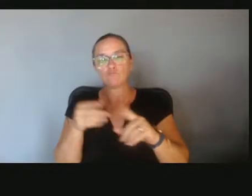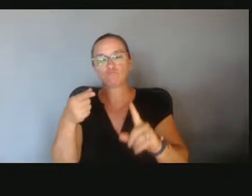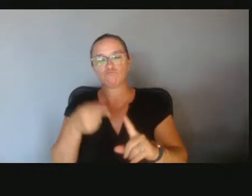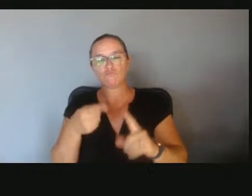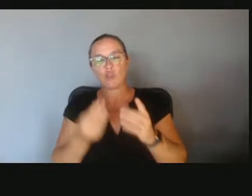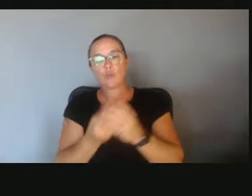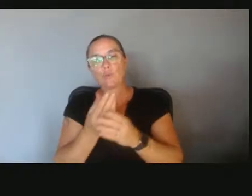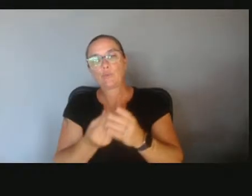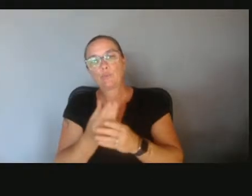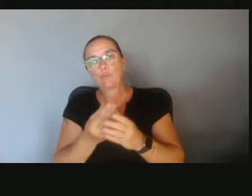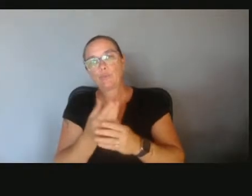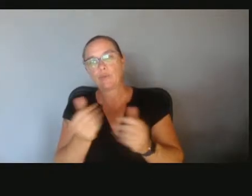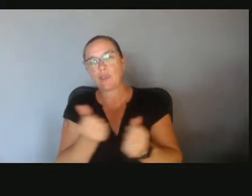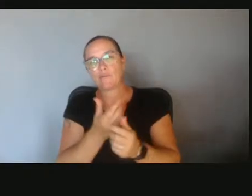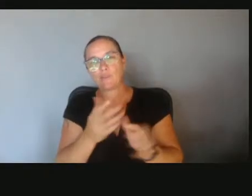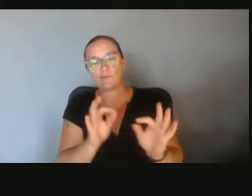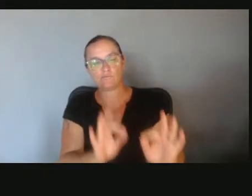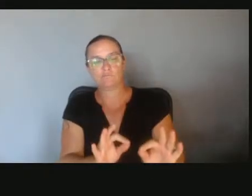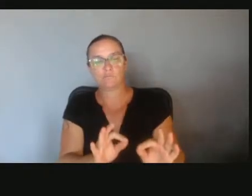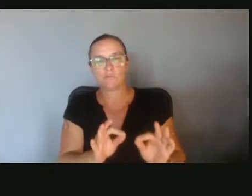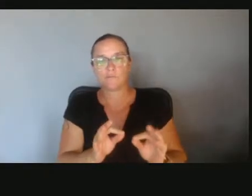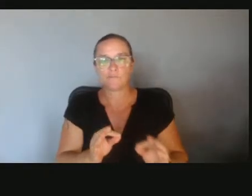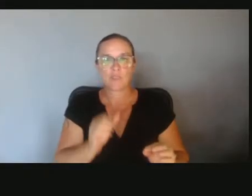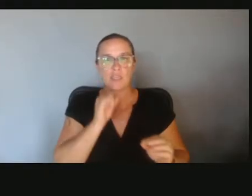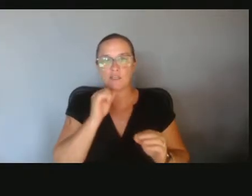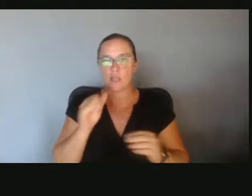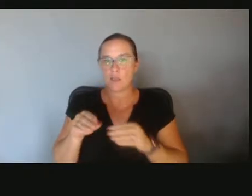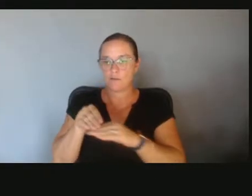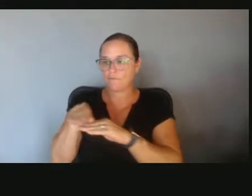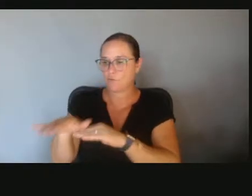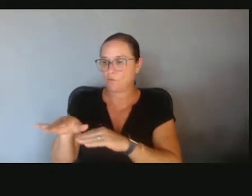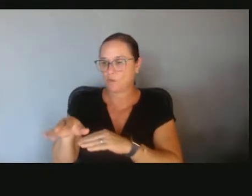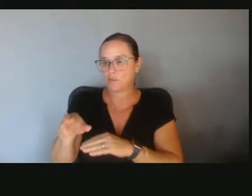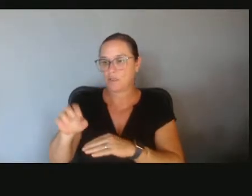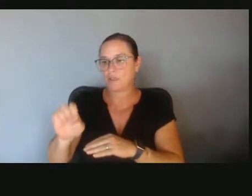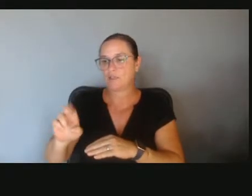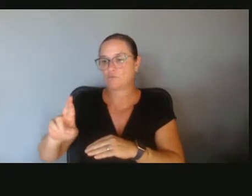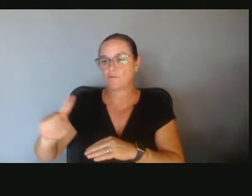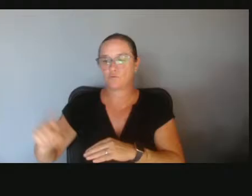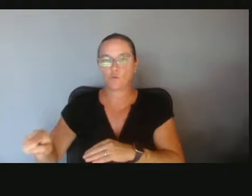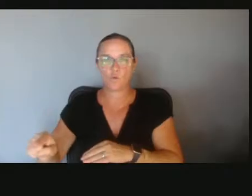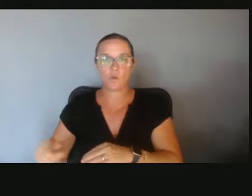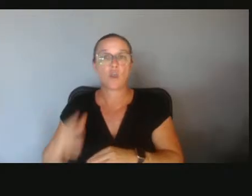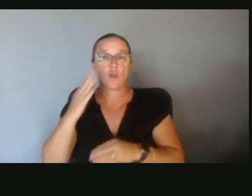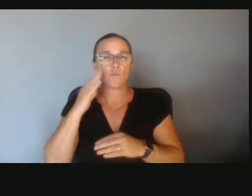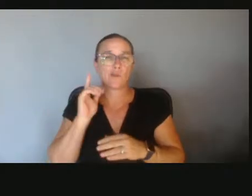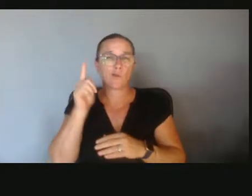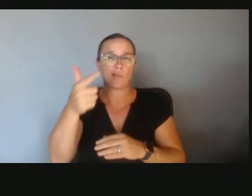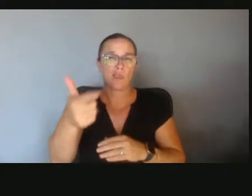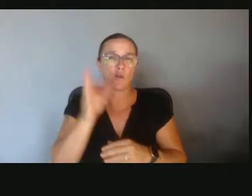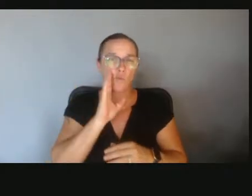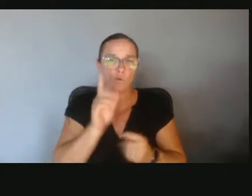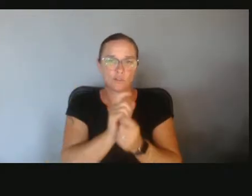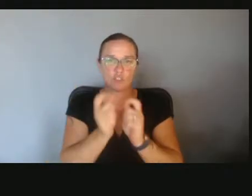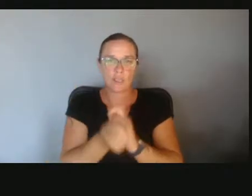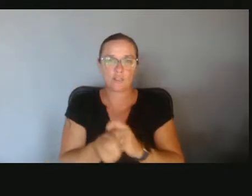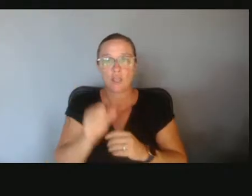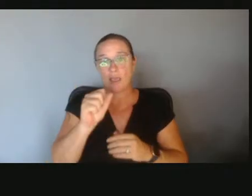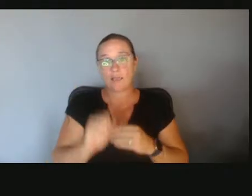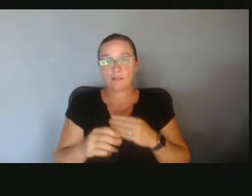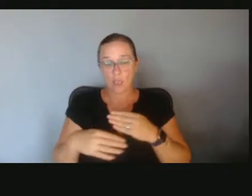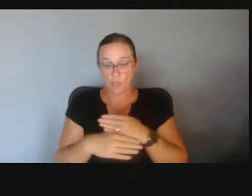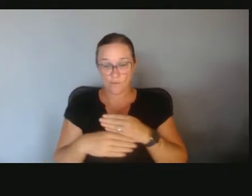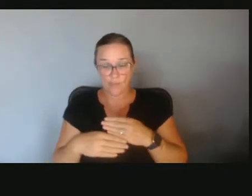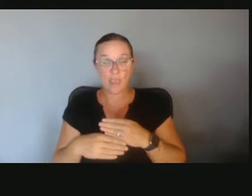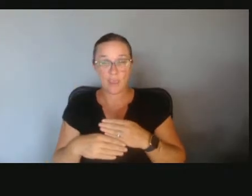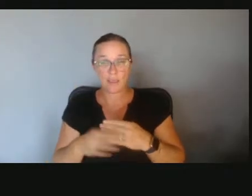areas further down the lower East Rift. So this is great, but at some point we do expect it's going to change. The south flank is part of that. We are